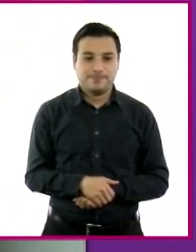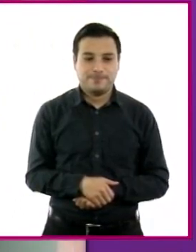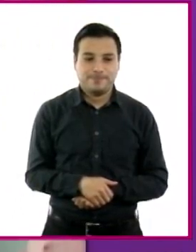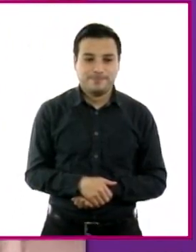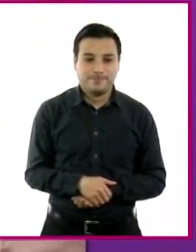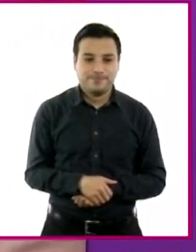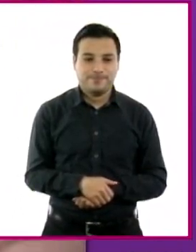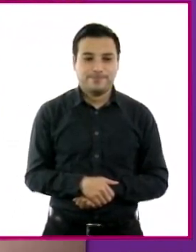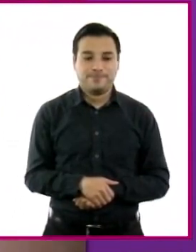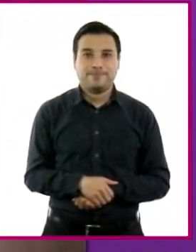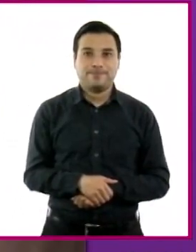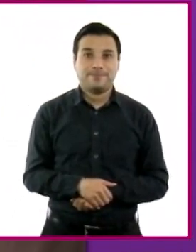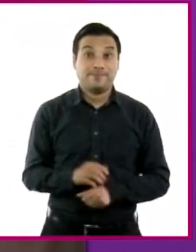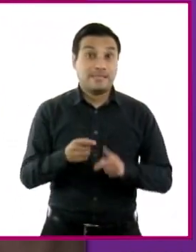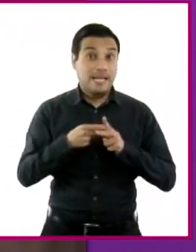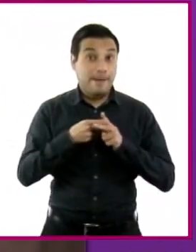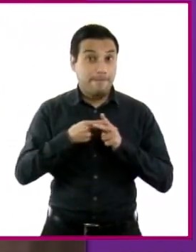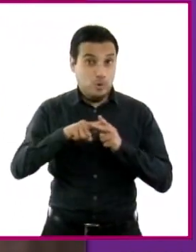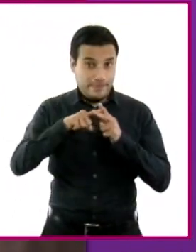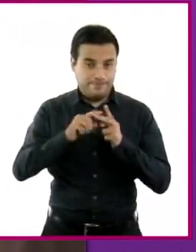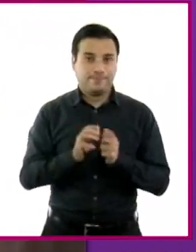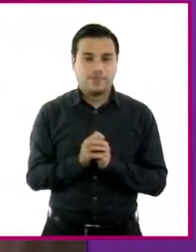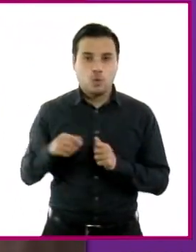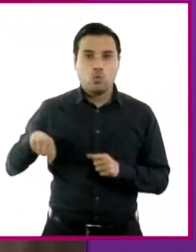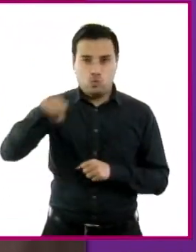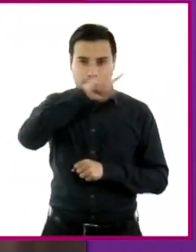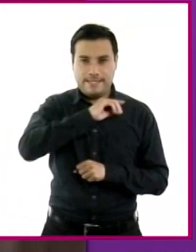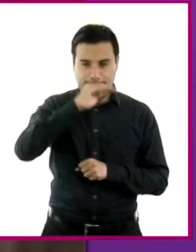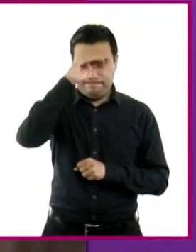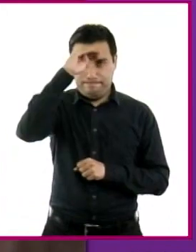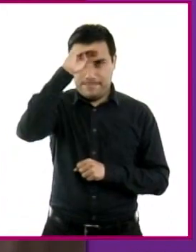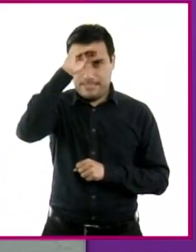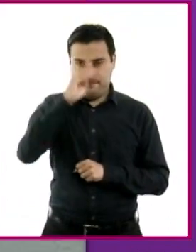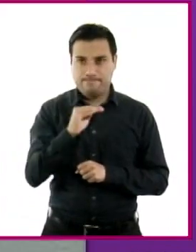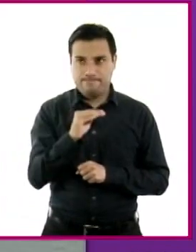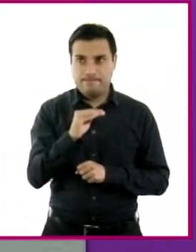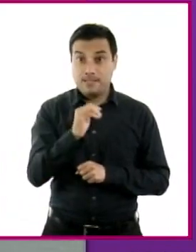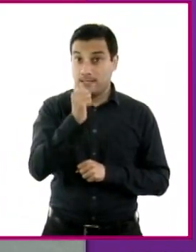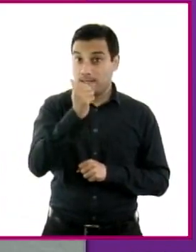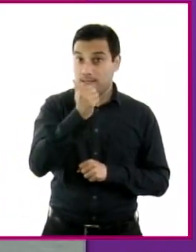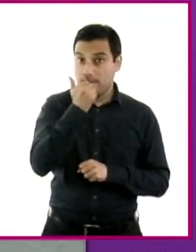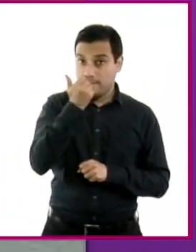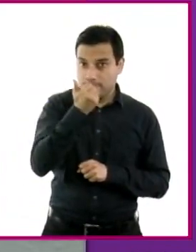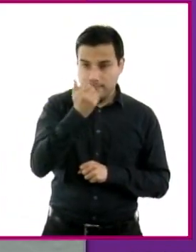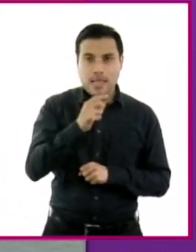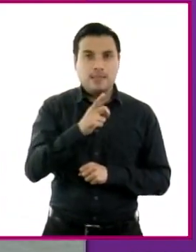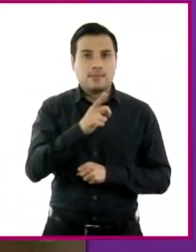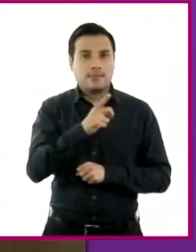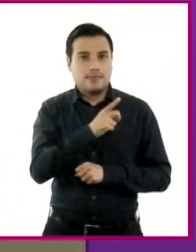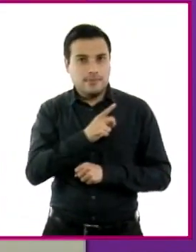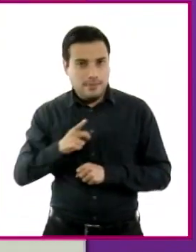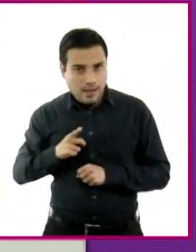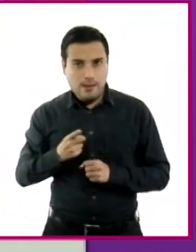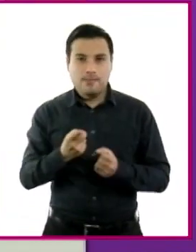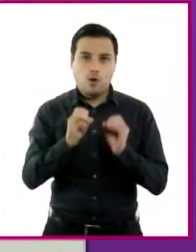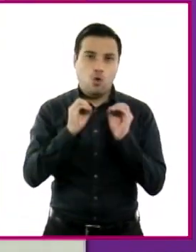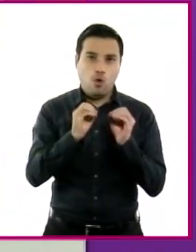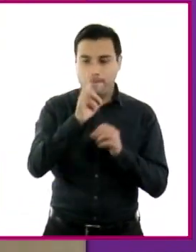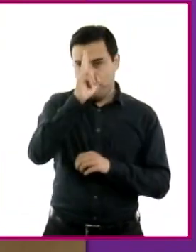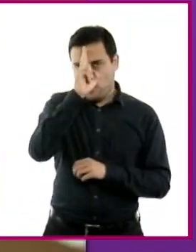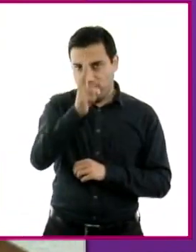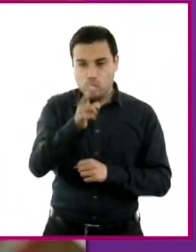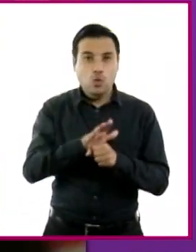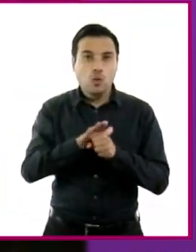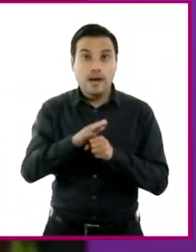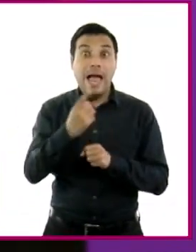Well, ladies, let's begin. Think about actions that the students must and mustn't do. Look, there's a